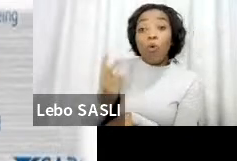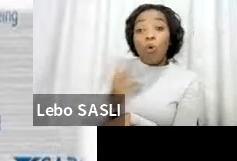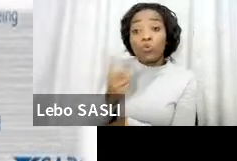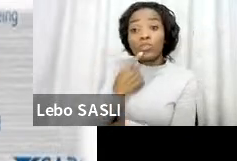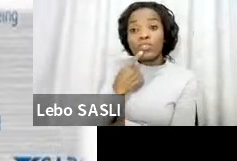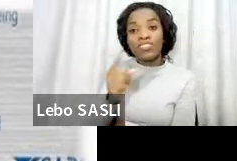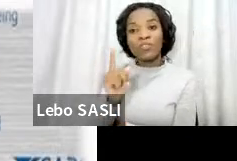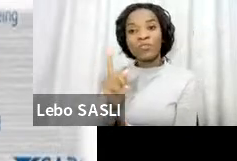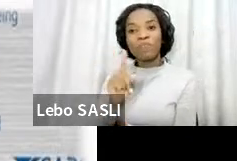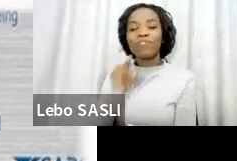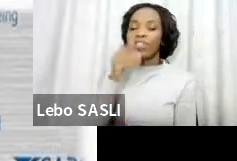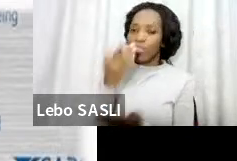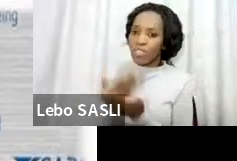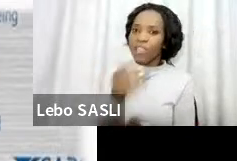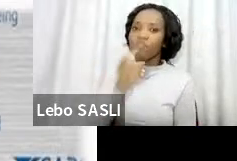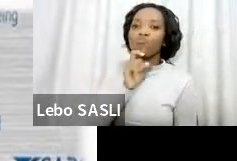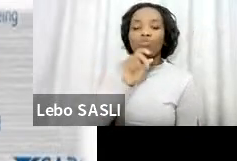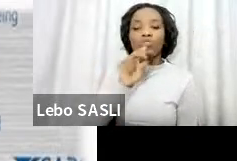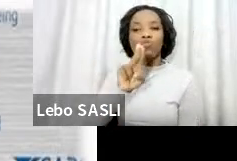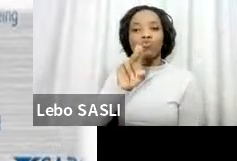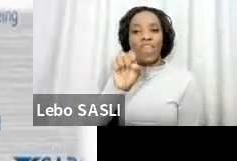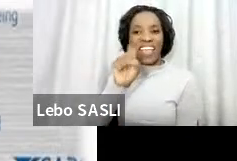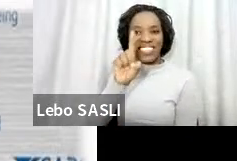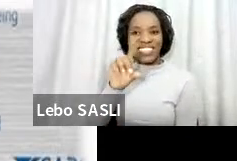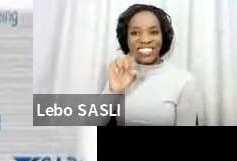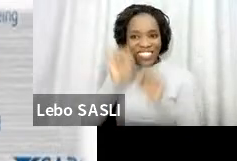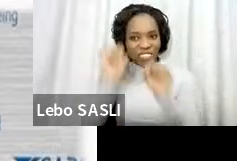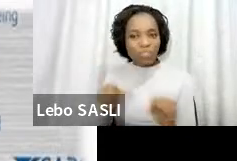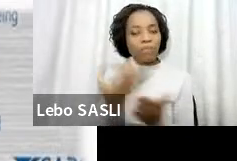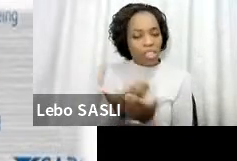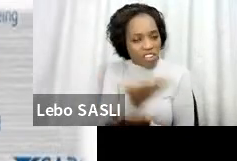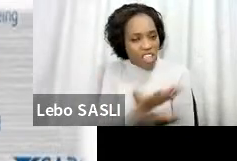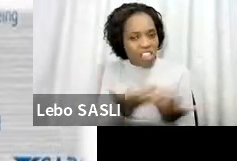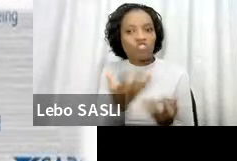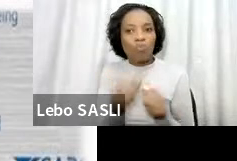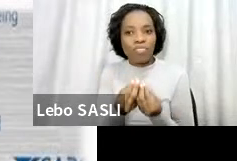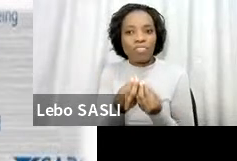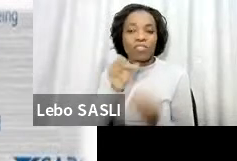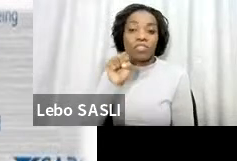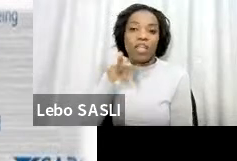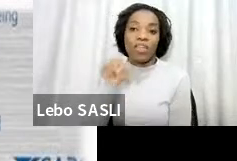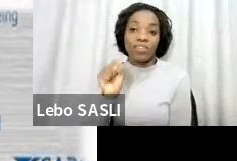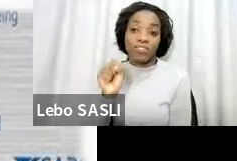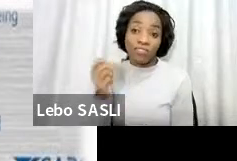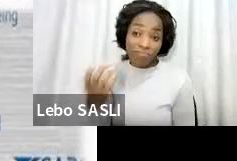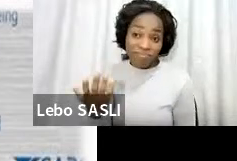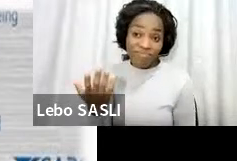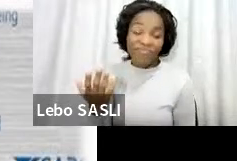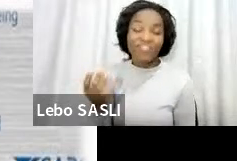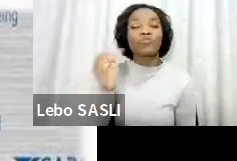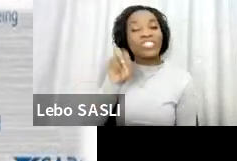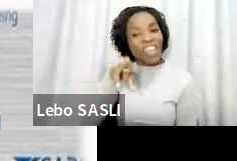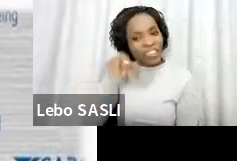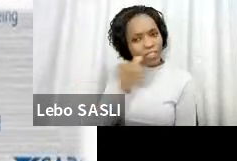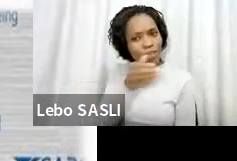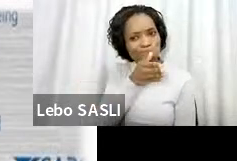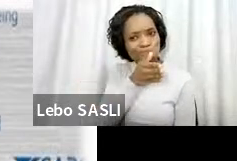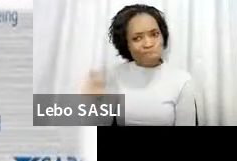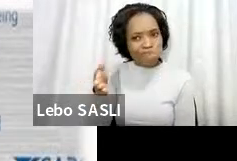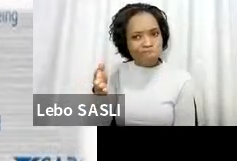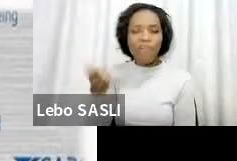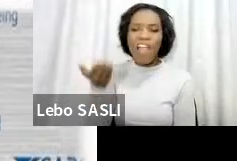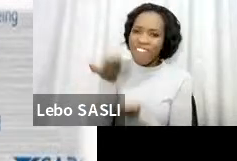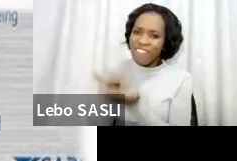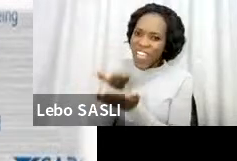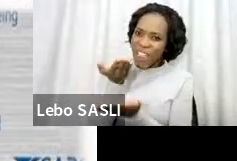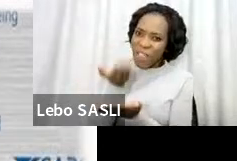our USD system to engage with SARS. Yes, SARS is available. It's available on